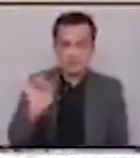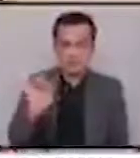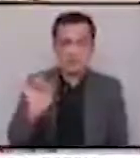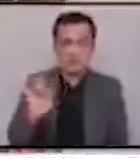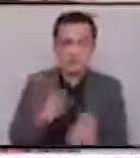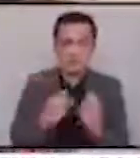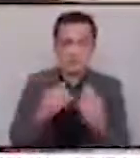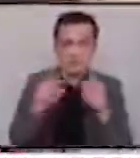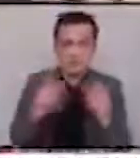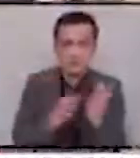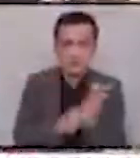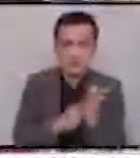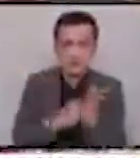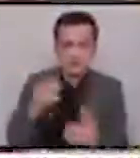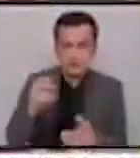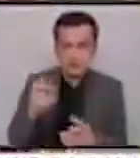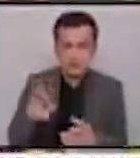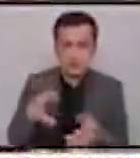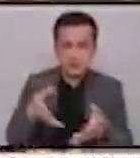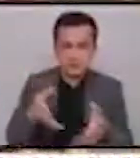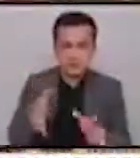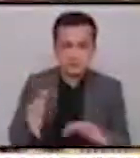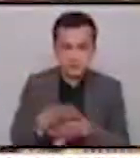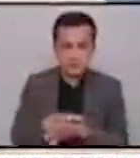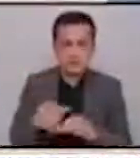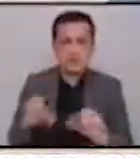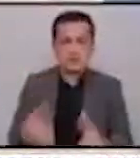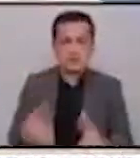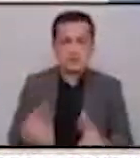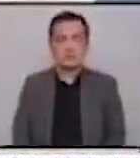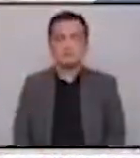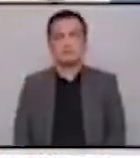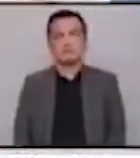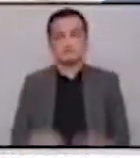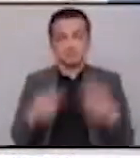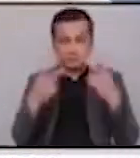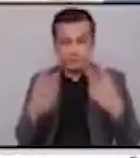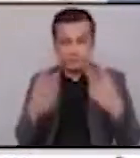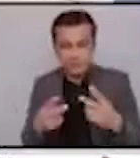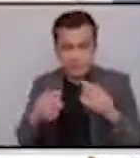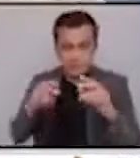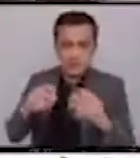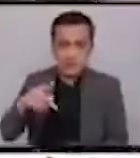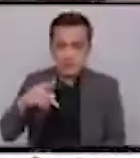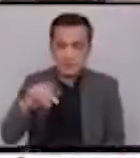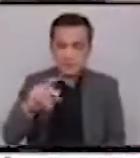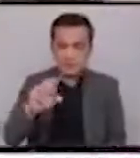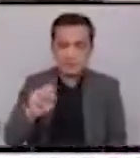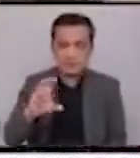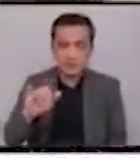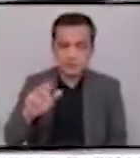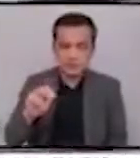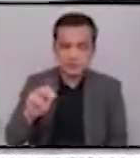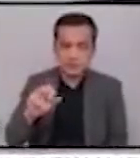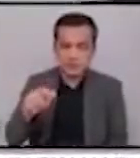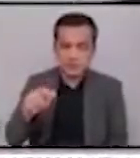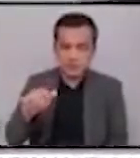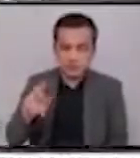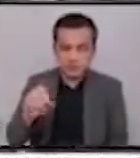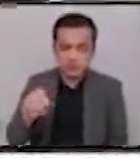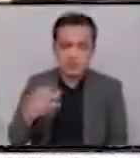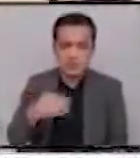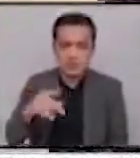ang pinayagang mag-blended learning. Binisita rin ang President Corazon Aquino Elementary School at Payatas B Elementary